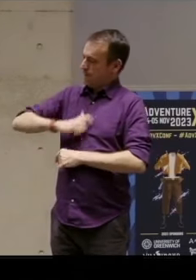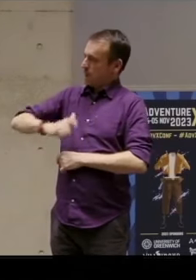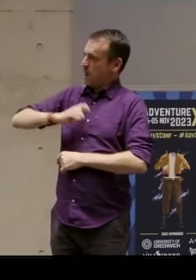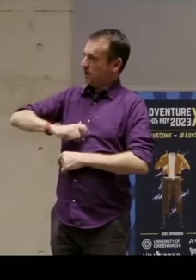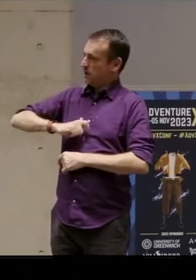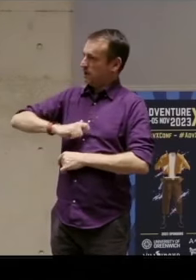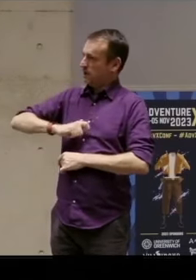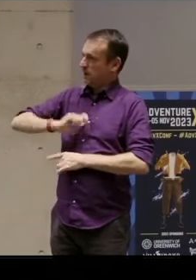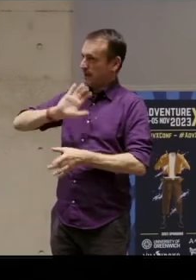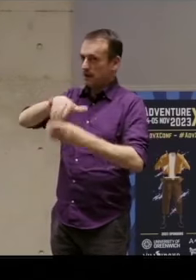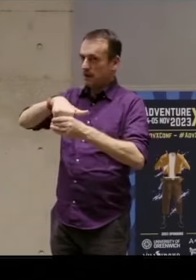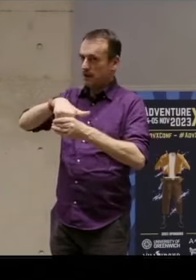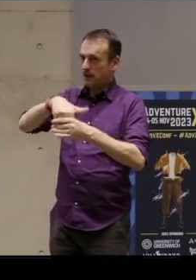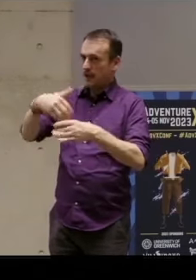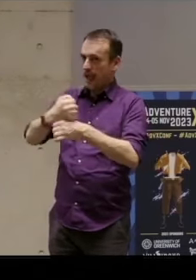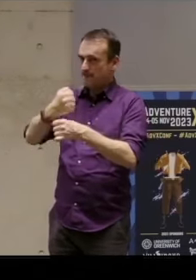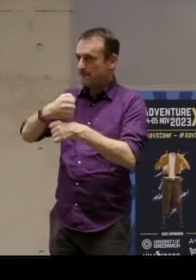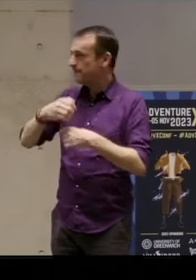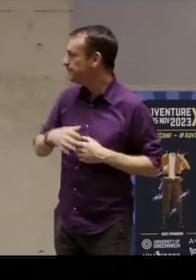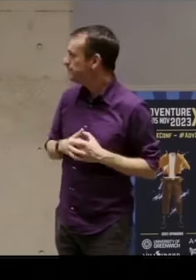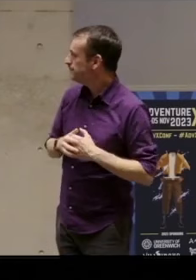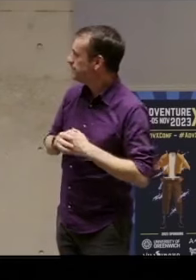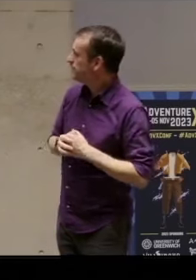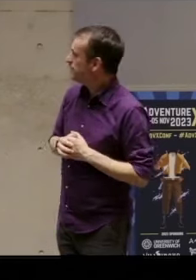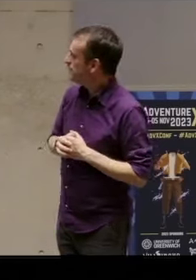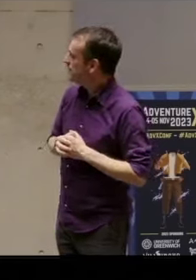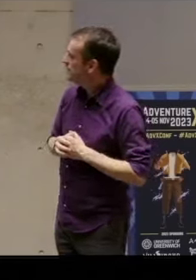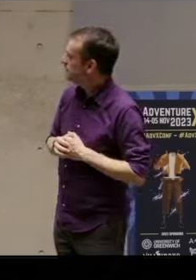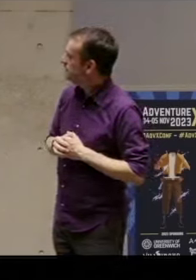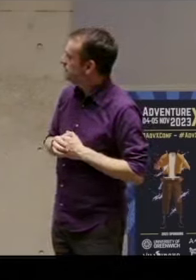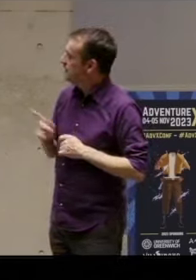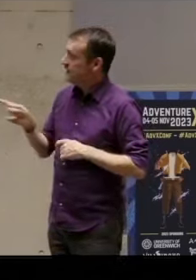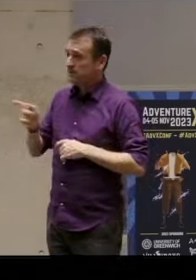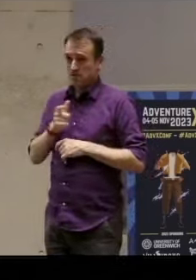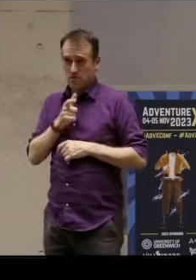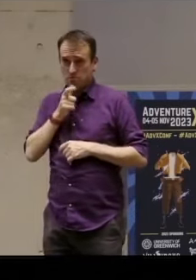2044. Yeah, okay. This one is a bit tricky.